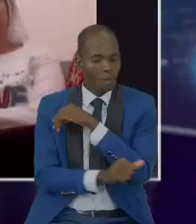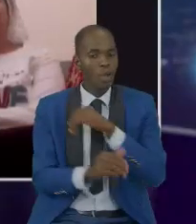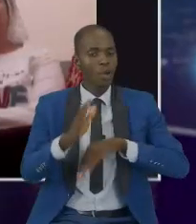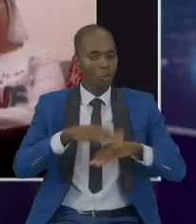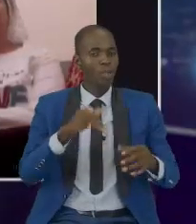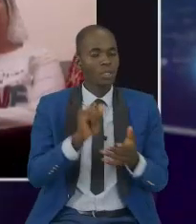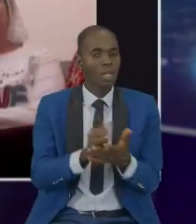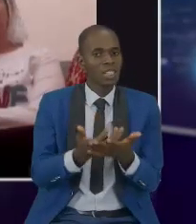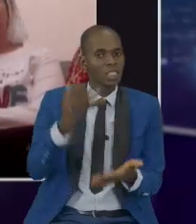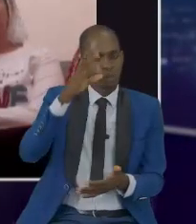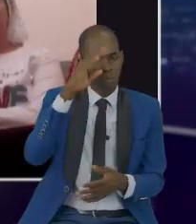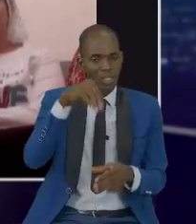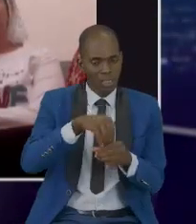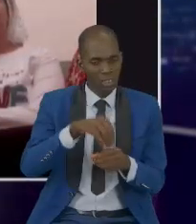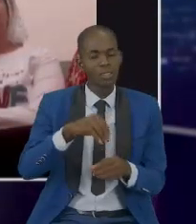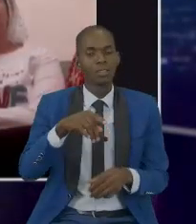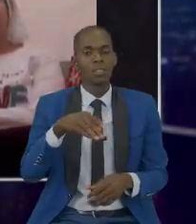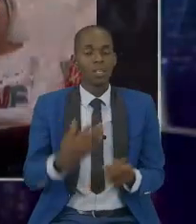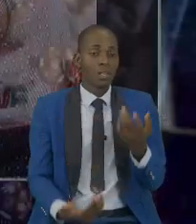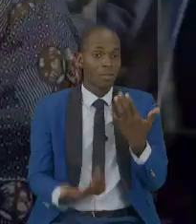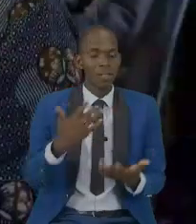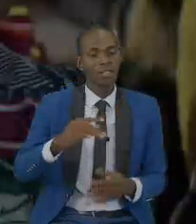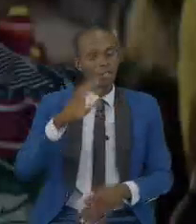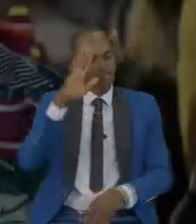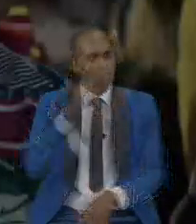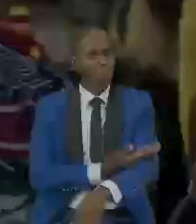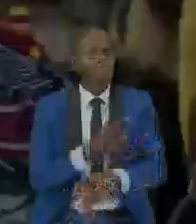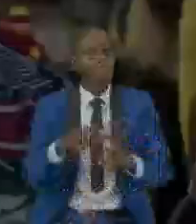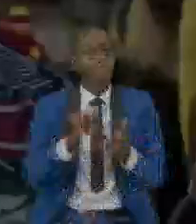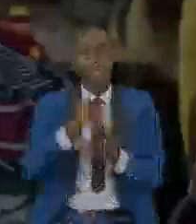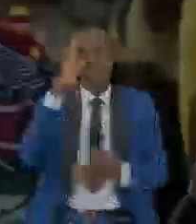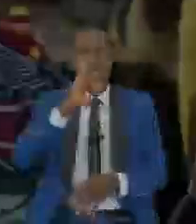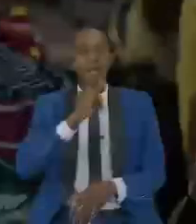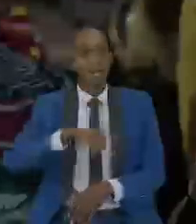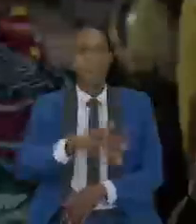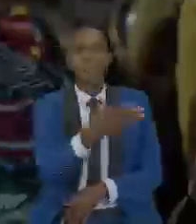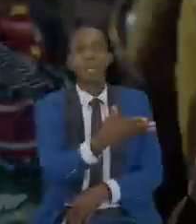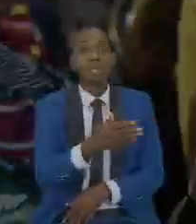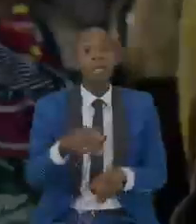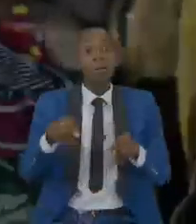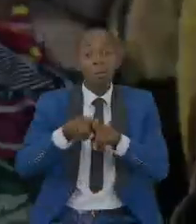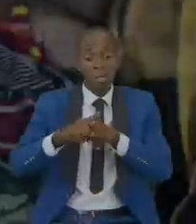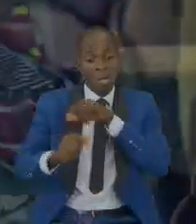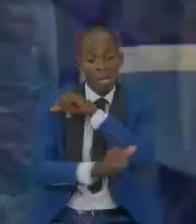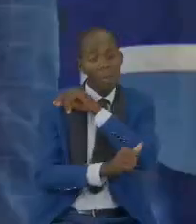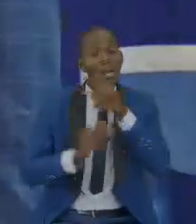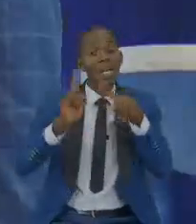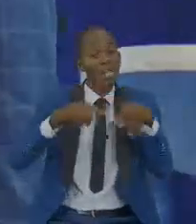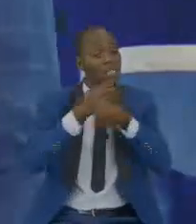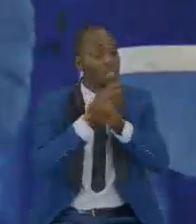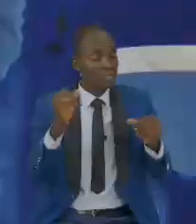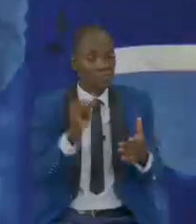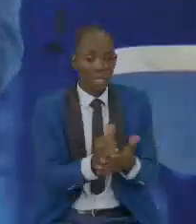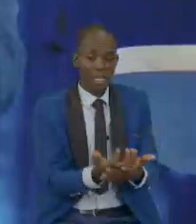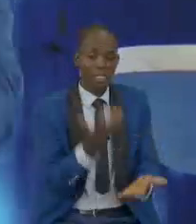Jew called him son, but he was still there. And Abraham could not help, could not get him out. Once somebody gets